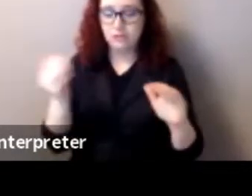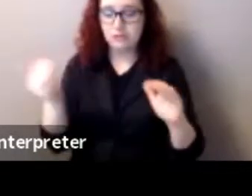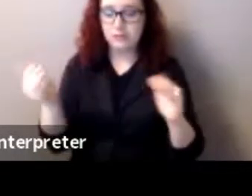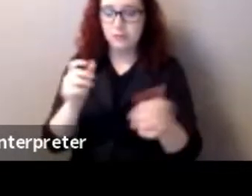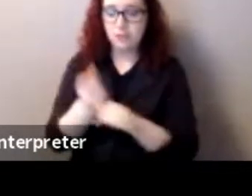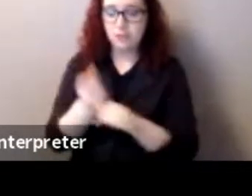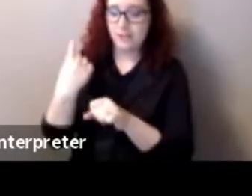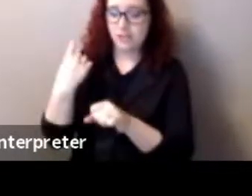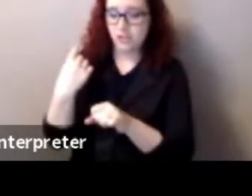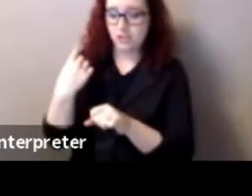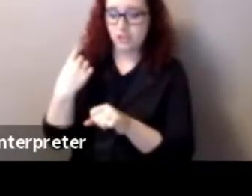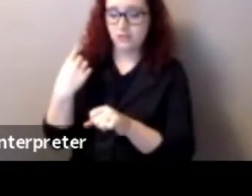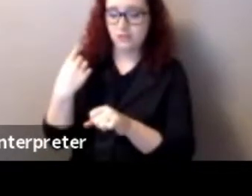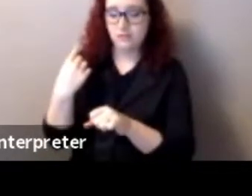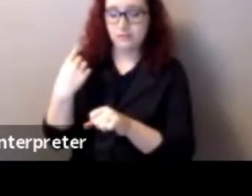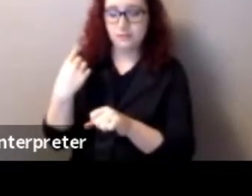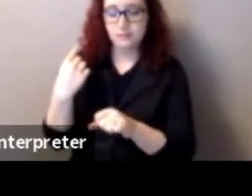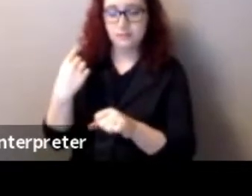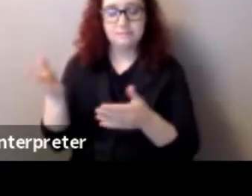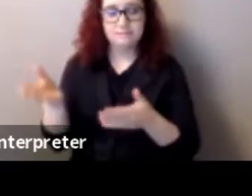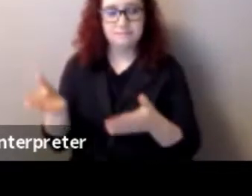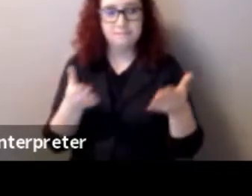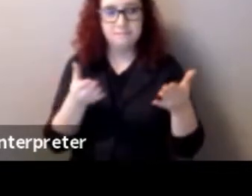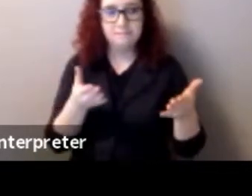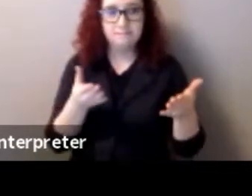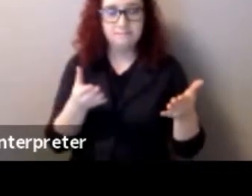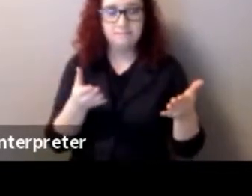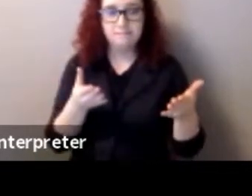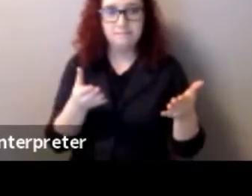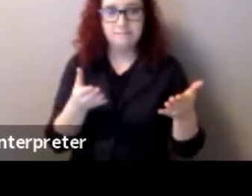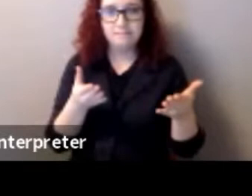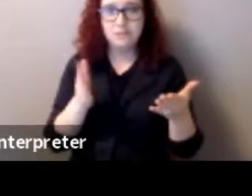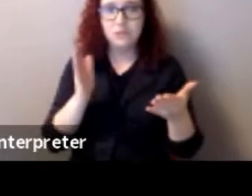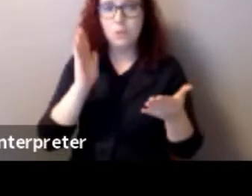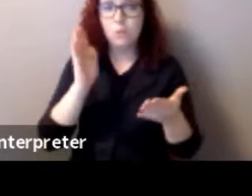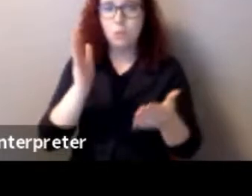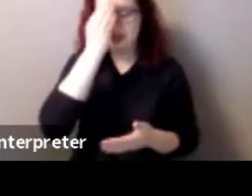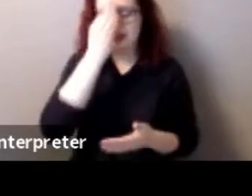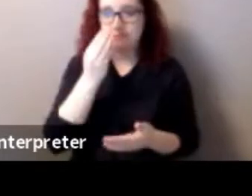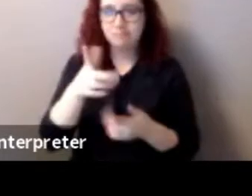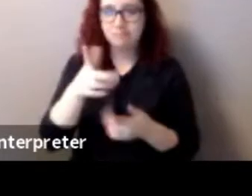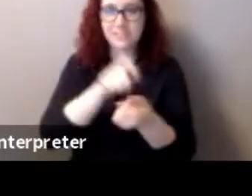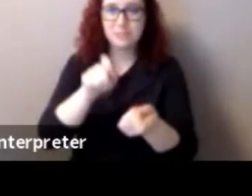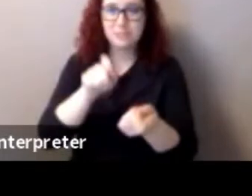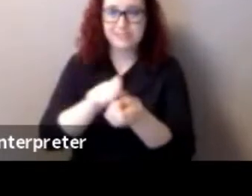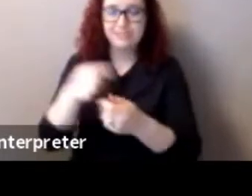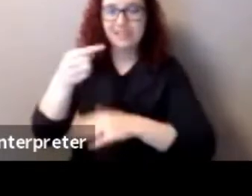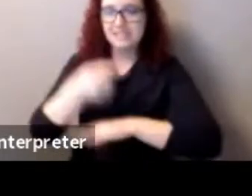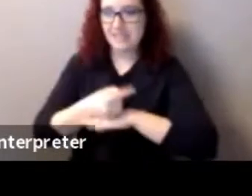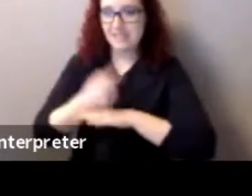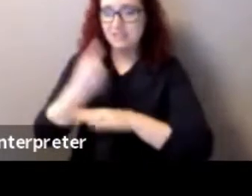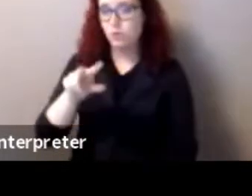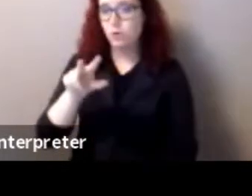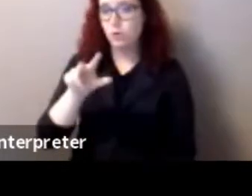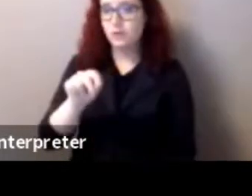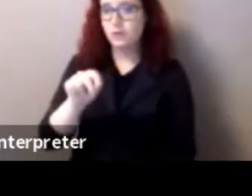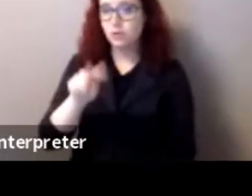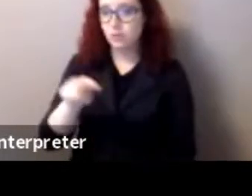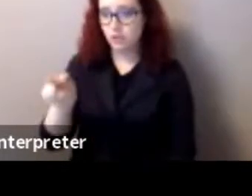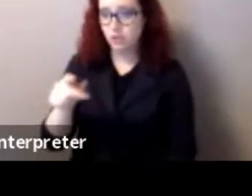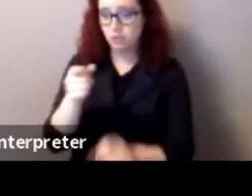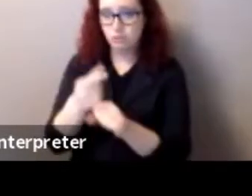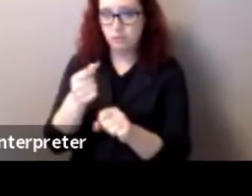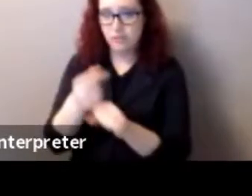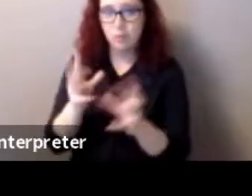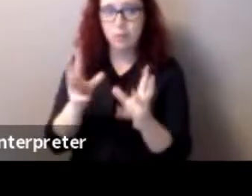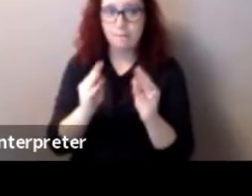year before. So just watch for communication from us about what the actual dates are for the 2022 annual meeting. But in general, in April